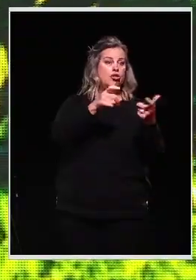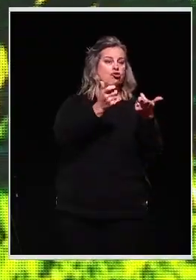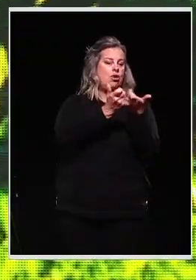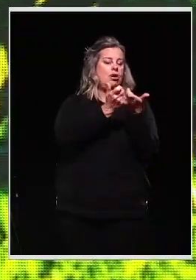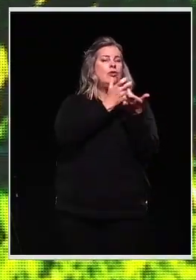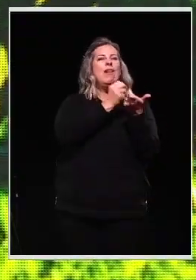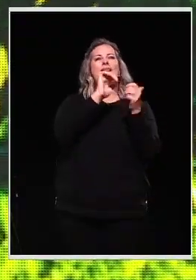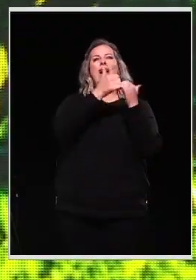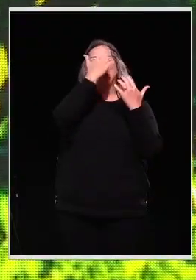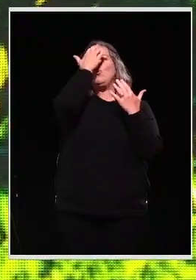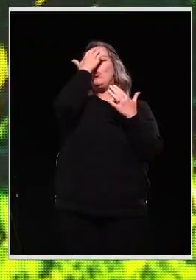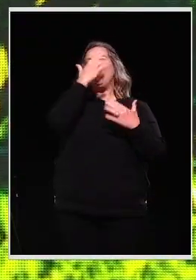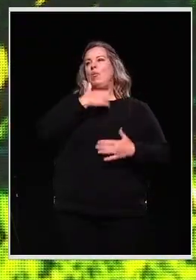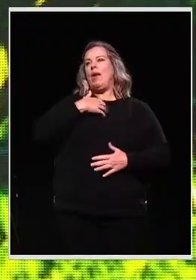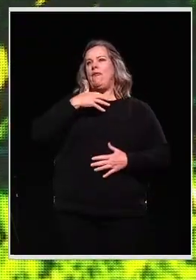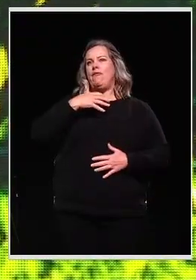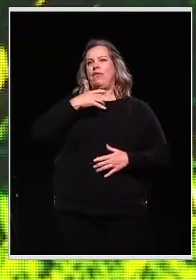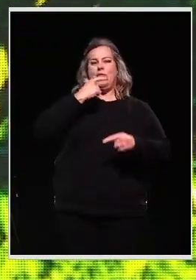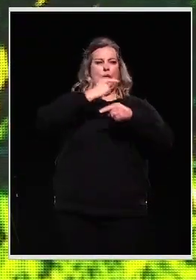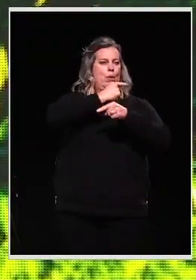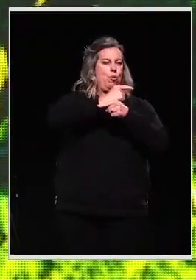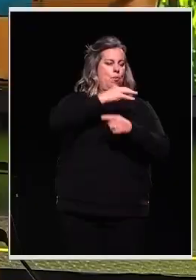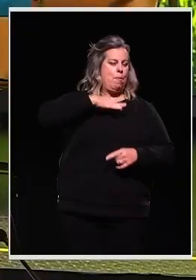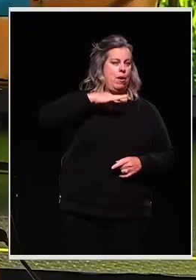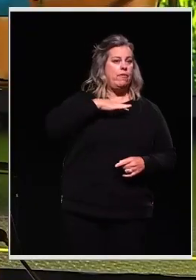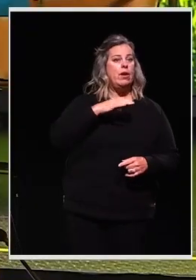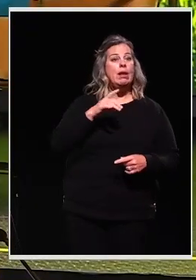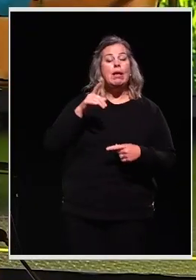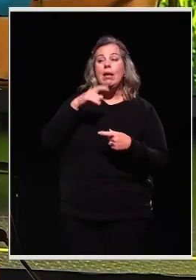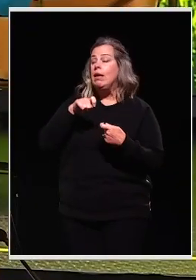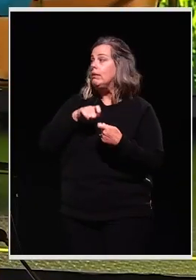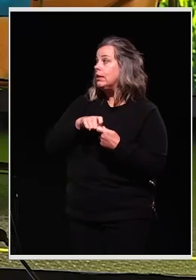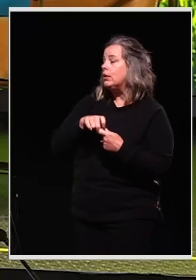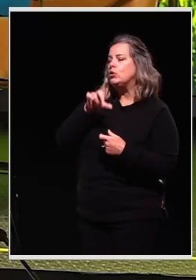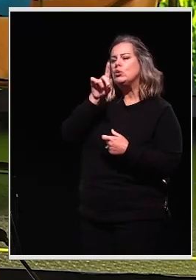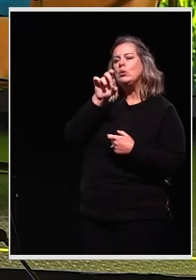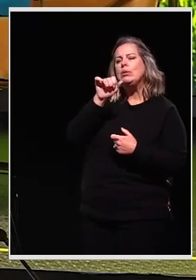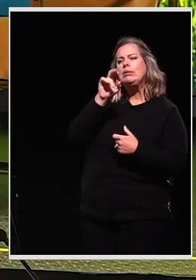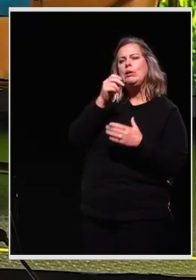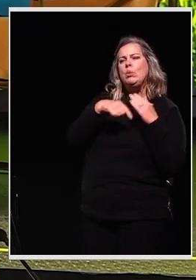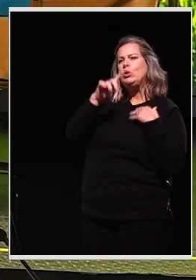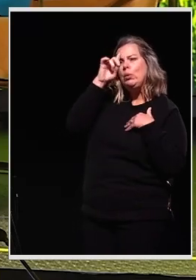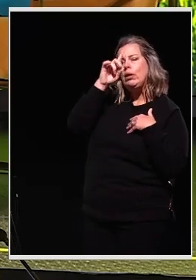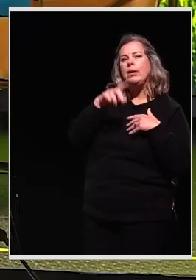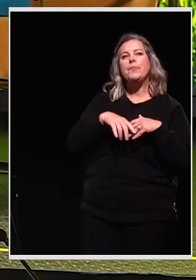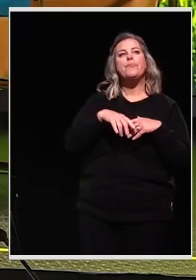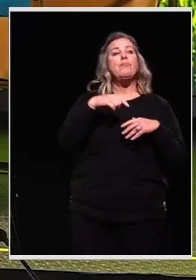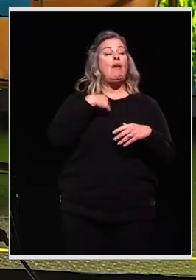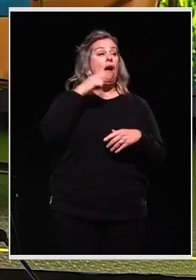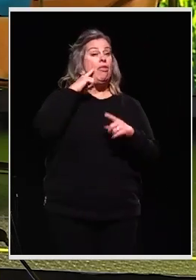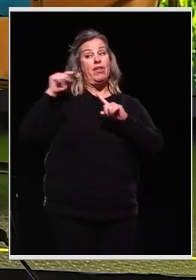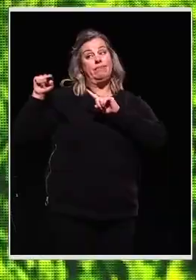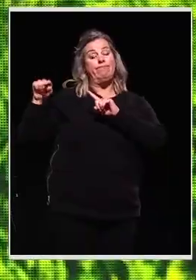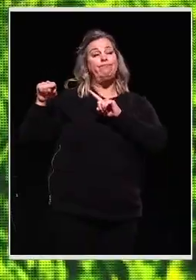how do you know that you're having the benefit that you're having? Exactly. So Dean Holden, what do you think about this? Well, I think Sahara Moon hit